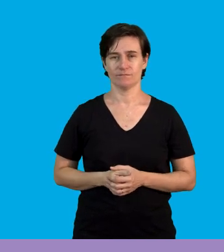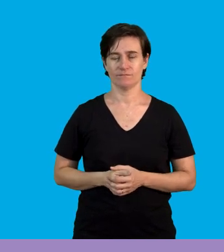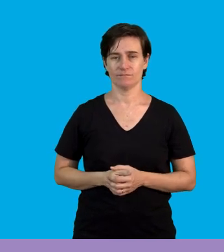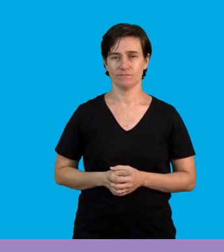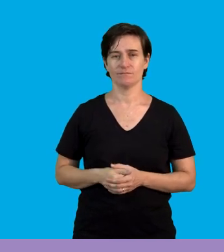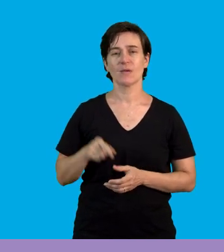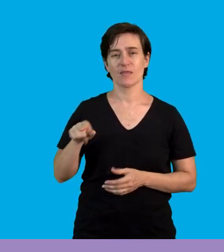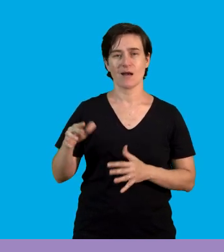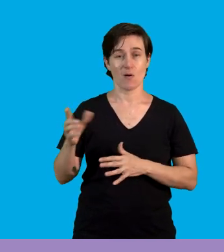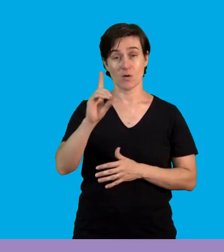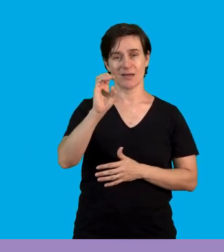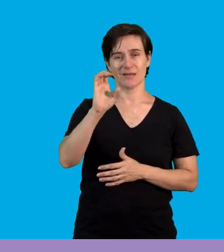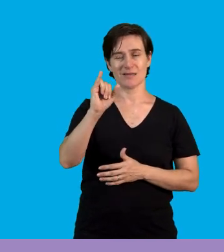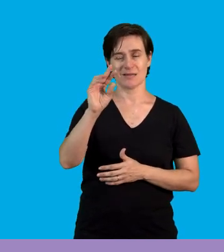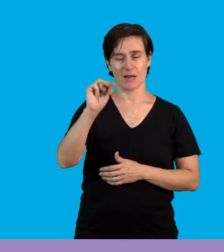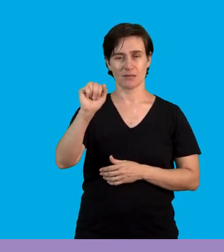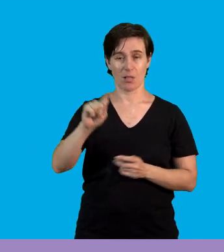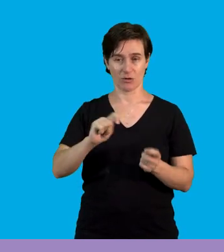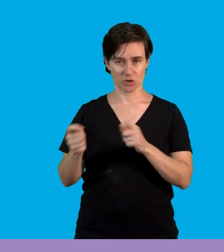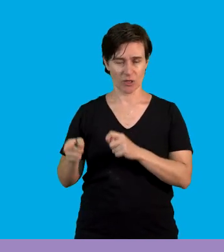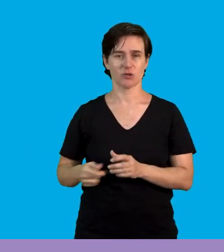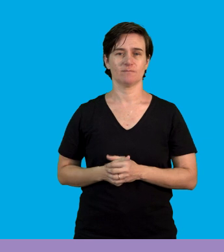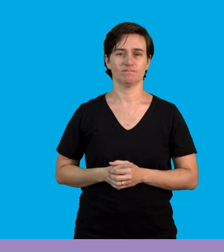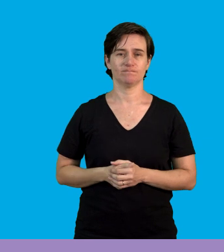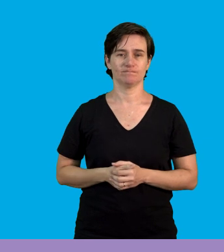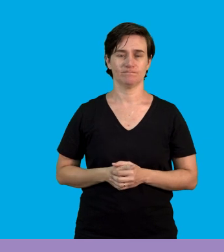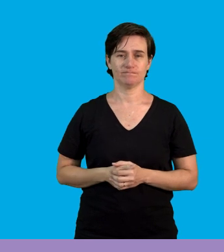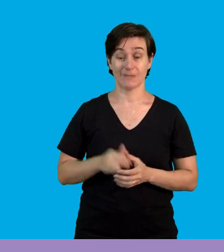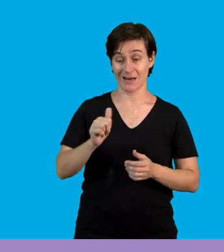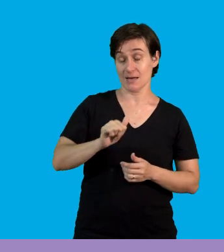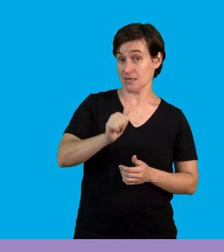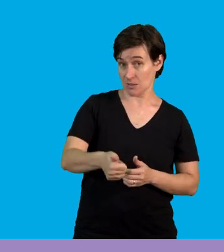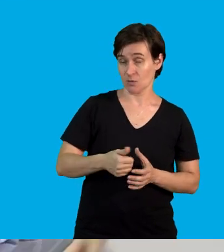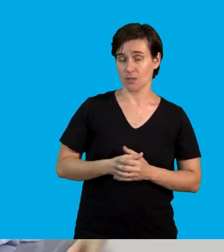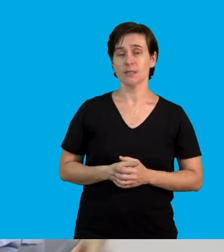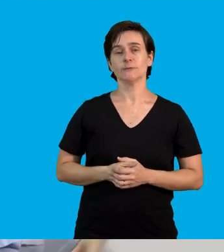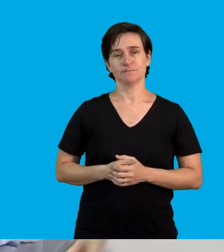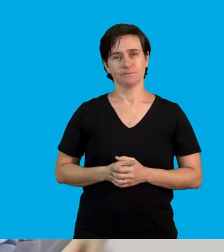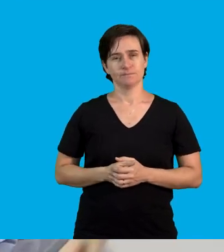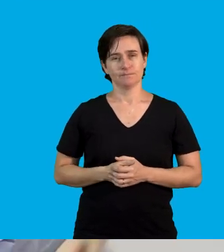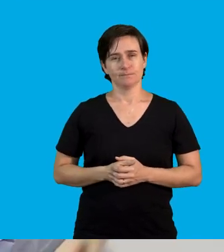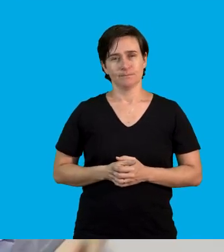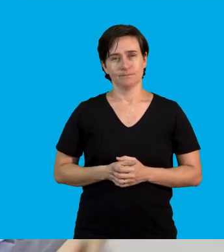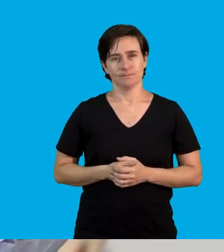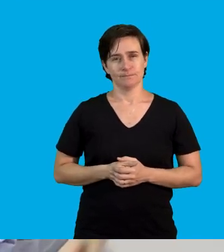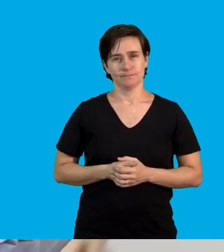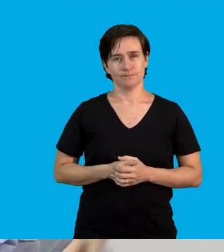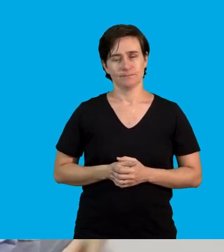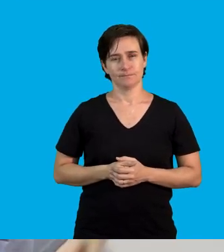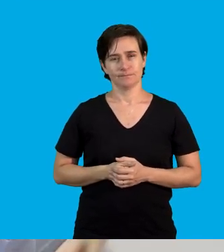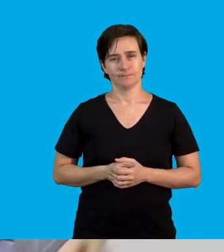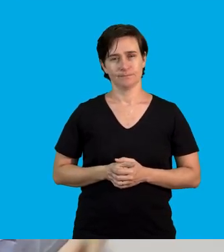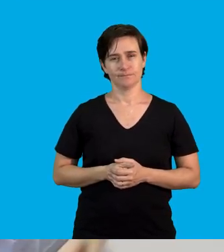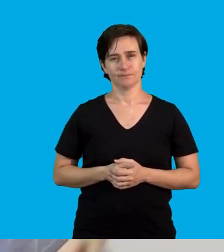0.255. That then is our decimal fraction. All right, let's move on. We are now going to the